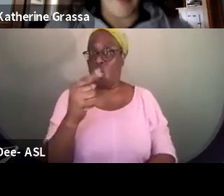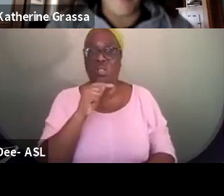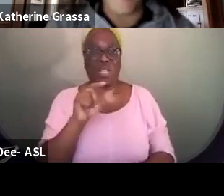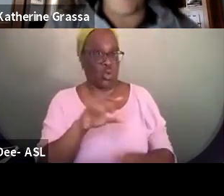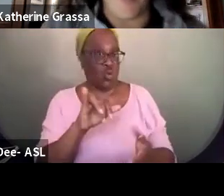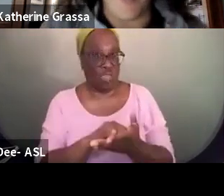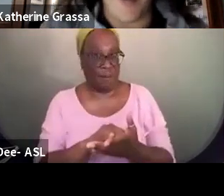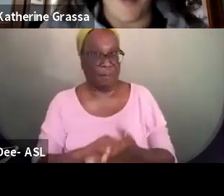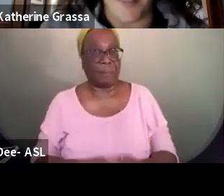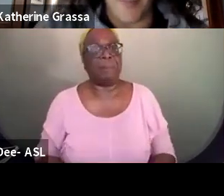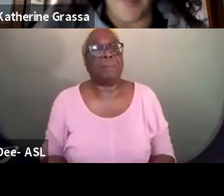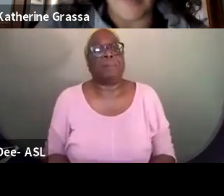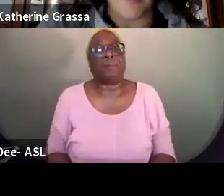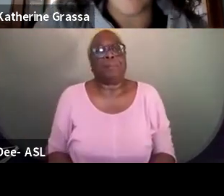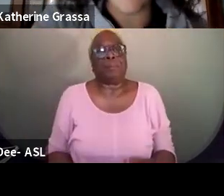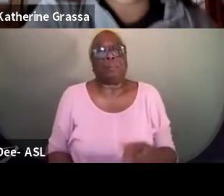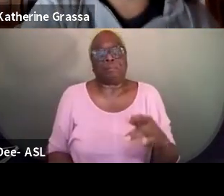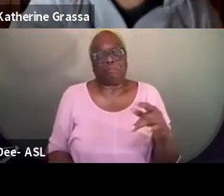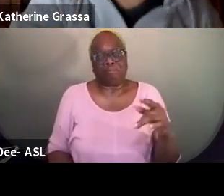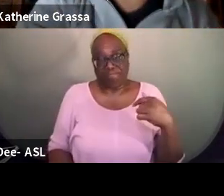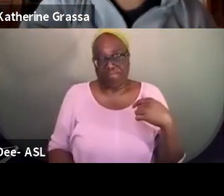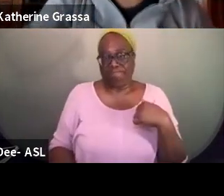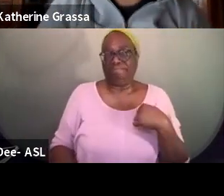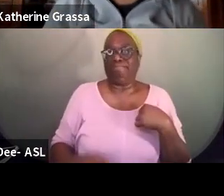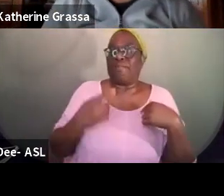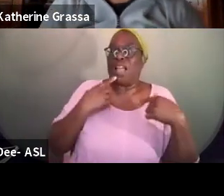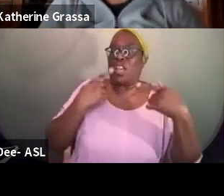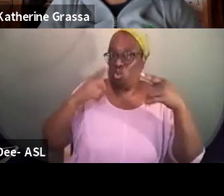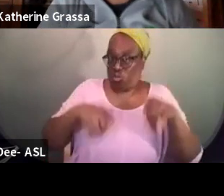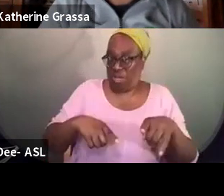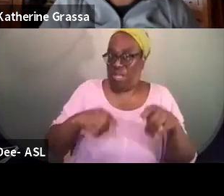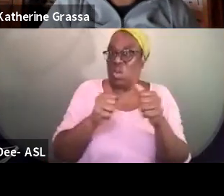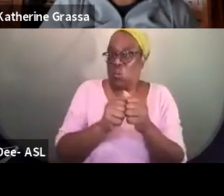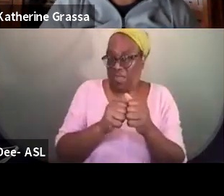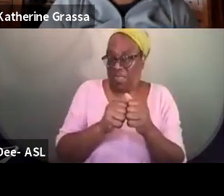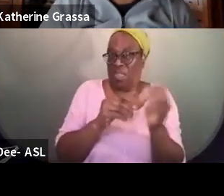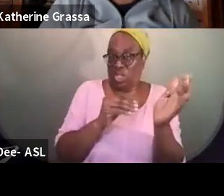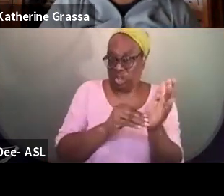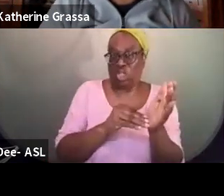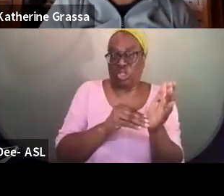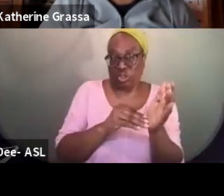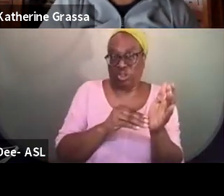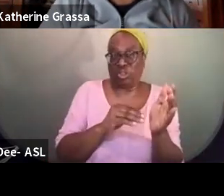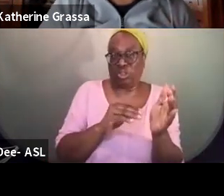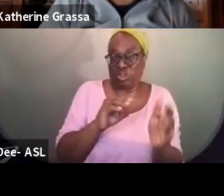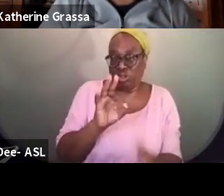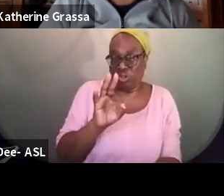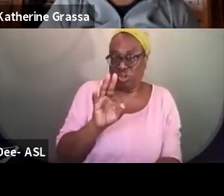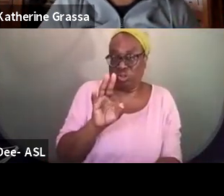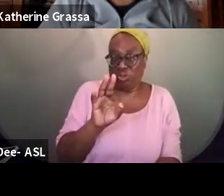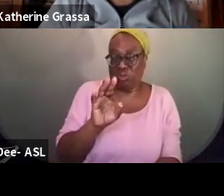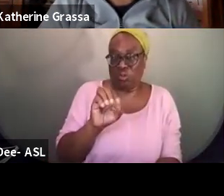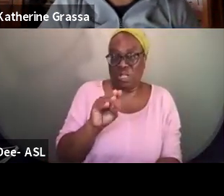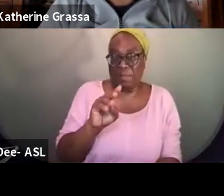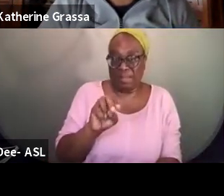Yes, I agree with Dr. Freeman Wisdom. And I would also just add, like, with